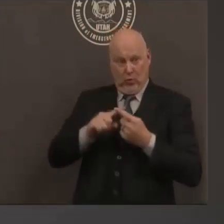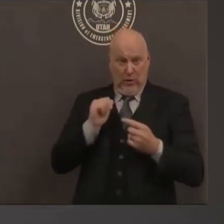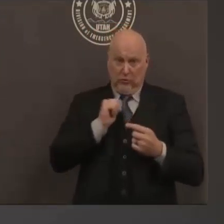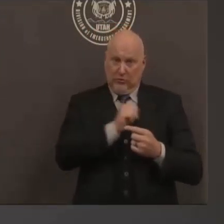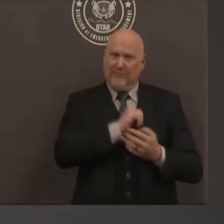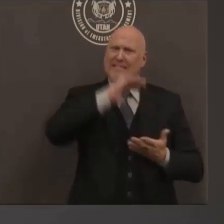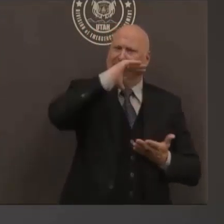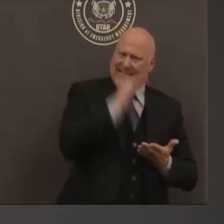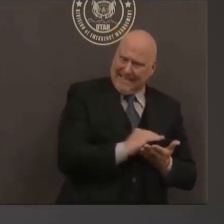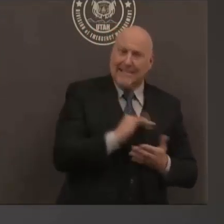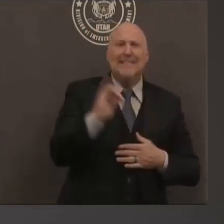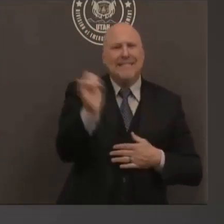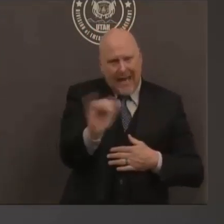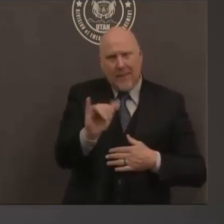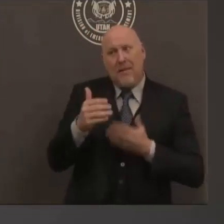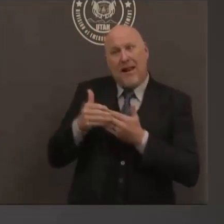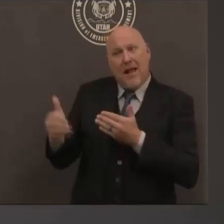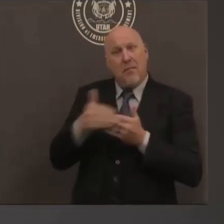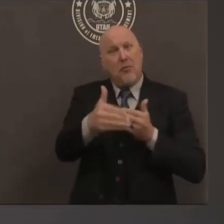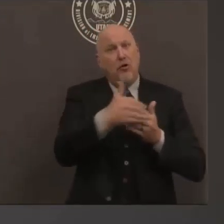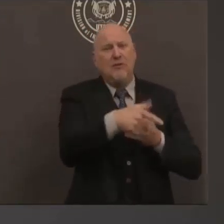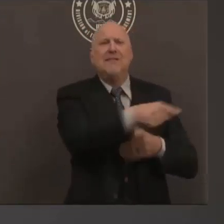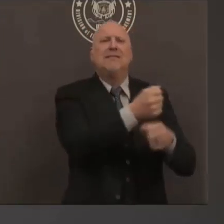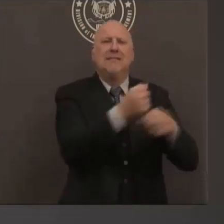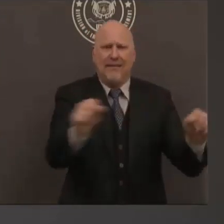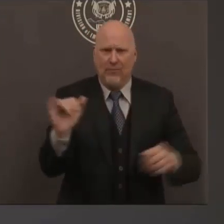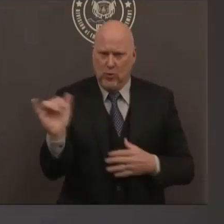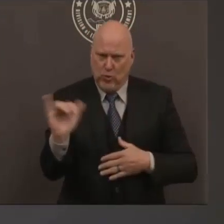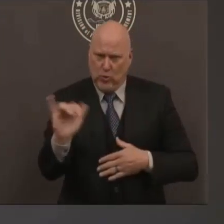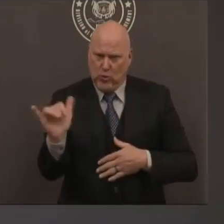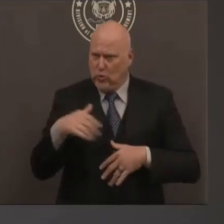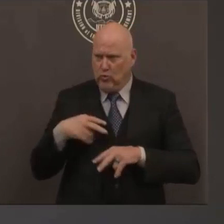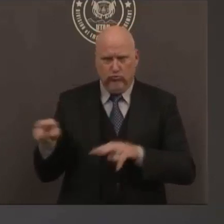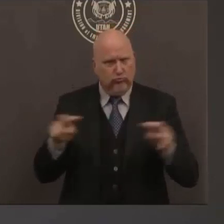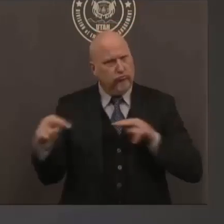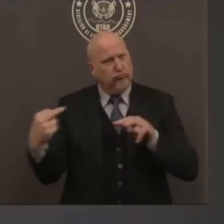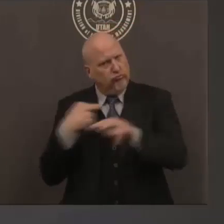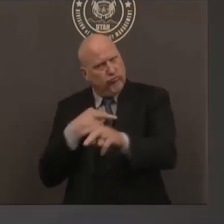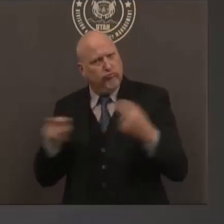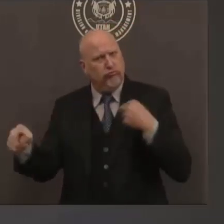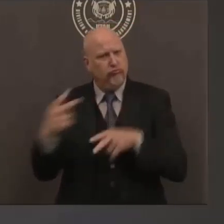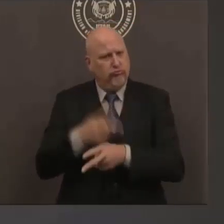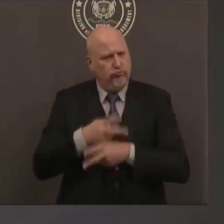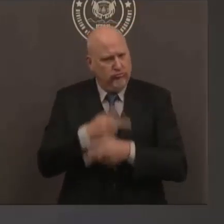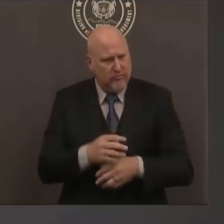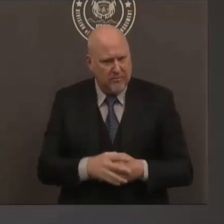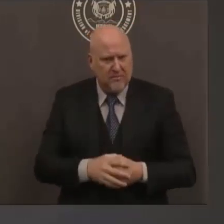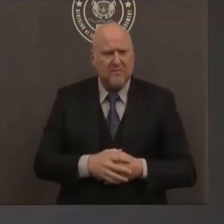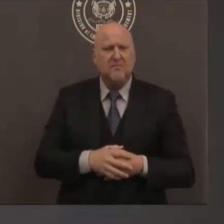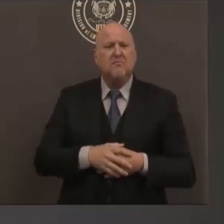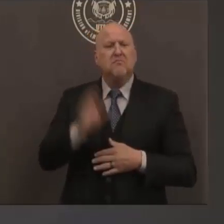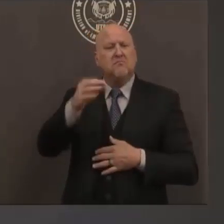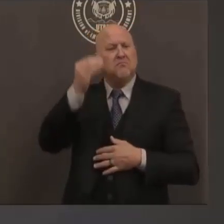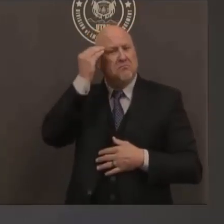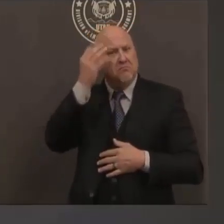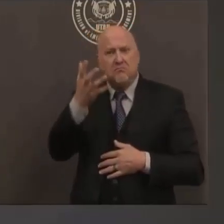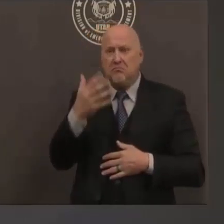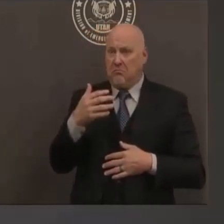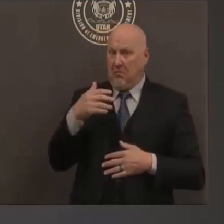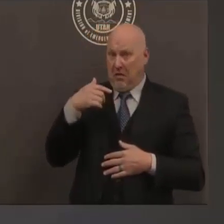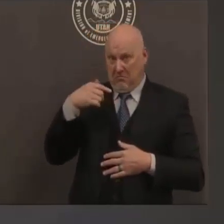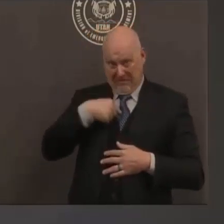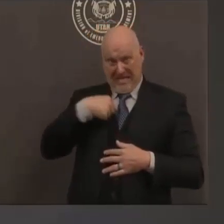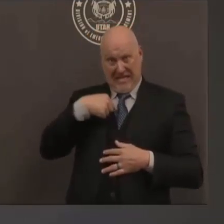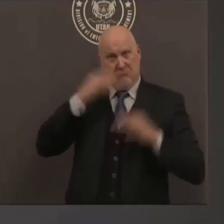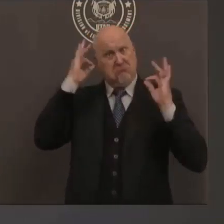before, this plan is not my plan, it's our plan. And we have responsibilities, all of us, to in